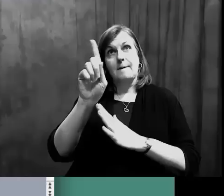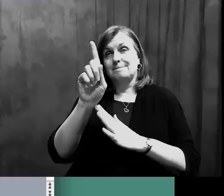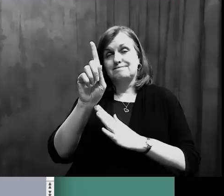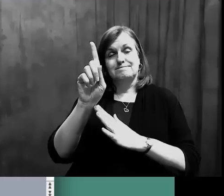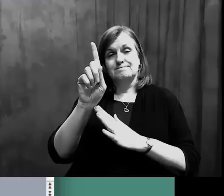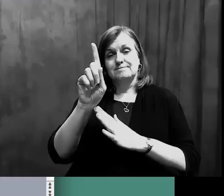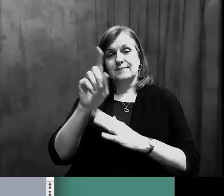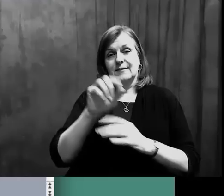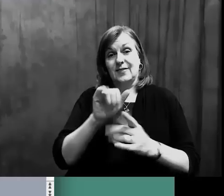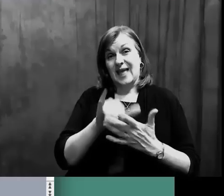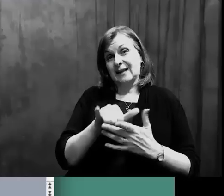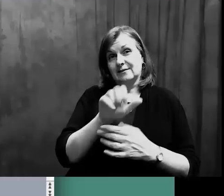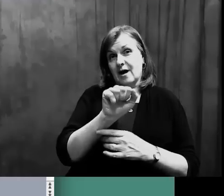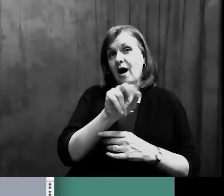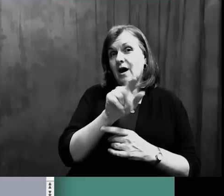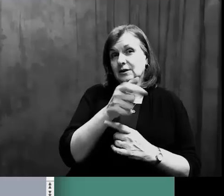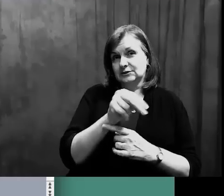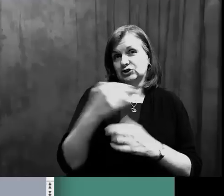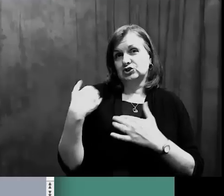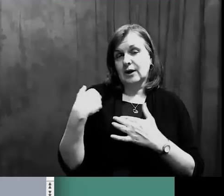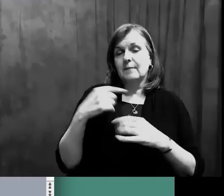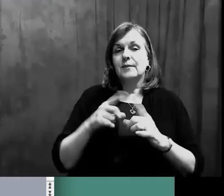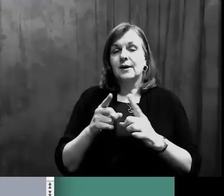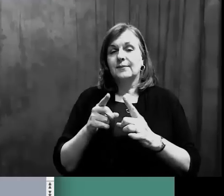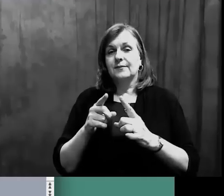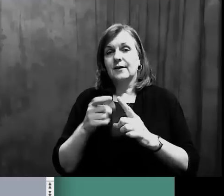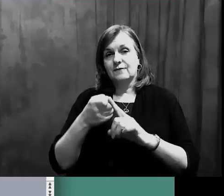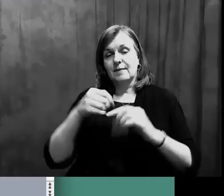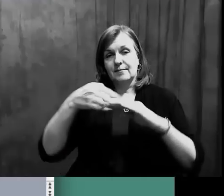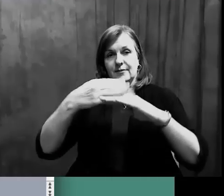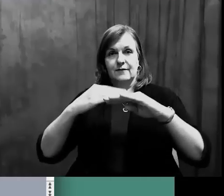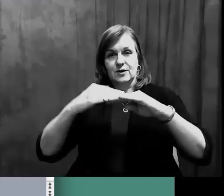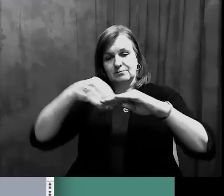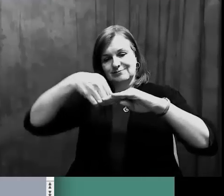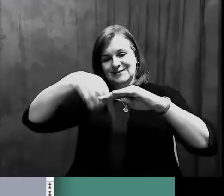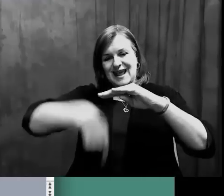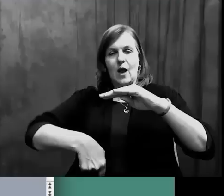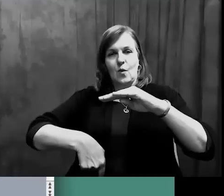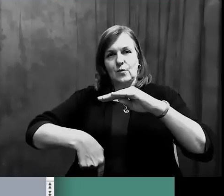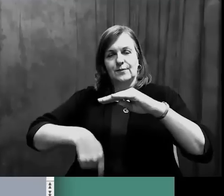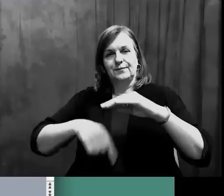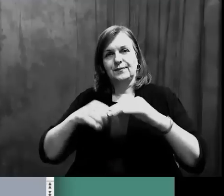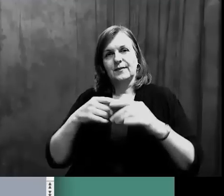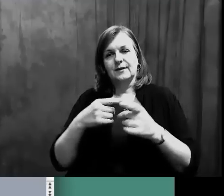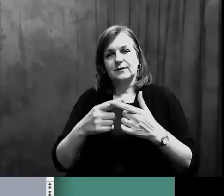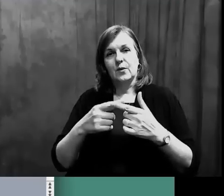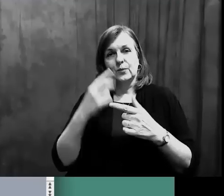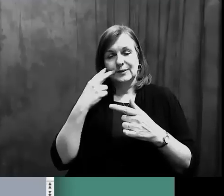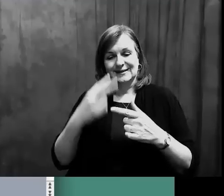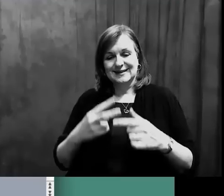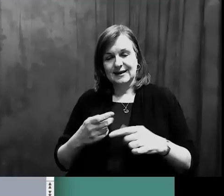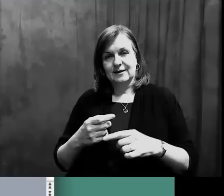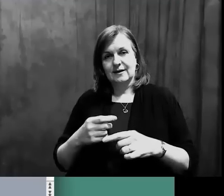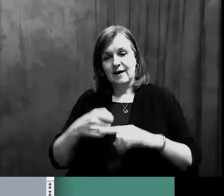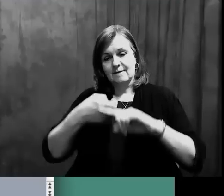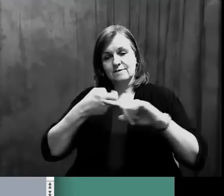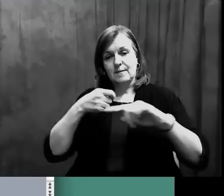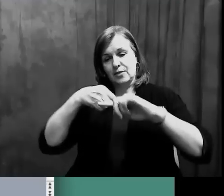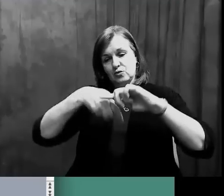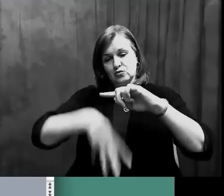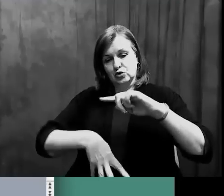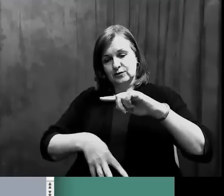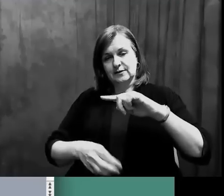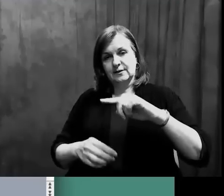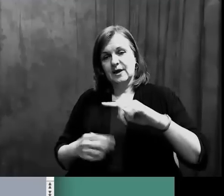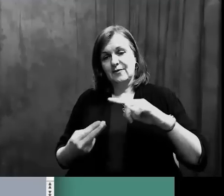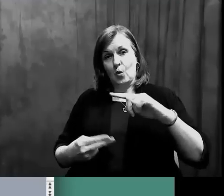movement from not from the top to bottom, as with auxin, but from the bottom to top. You see, I have here for you that it's actually